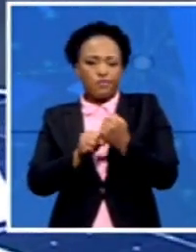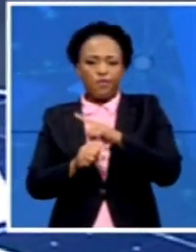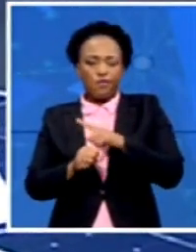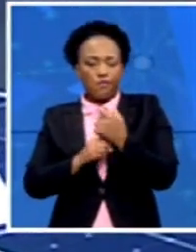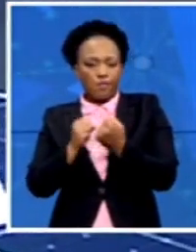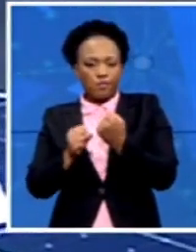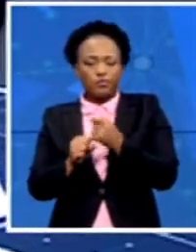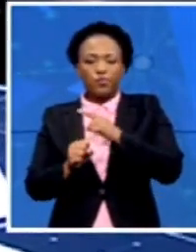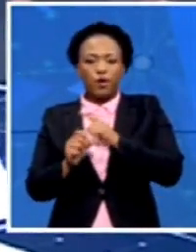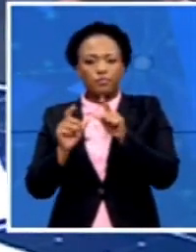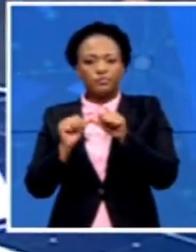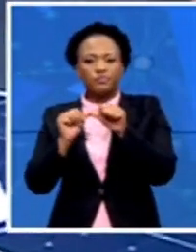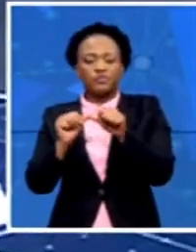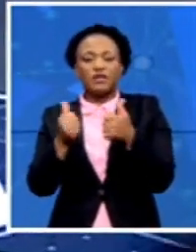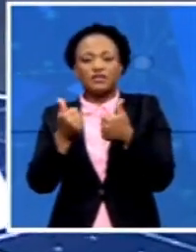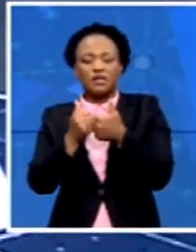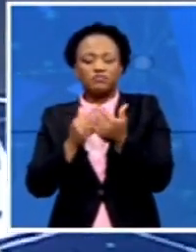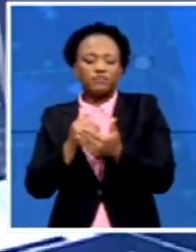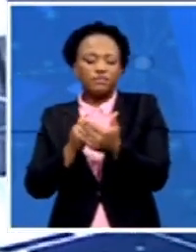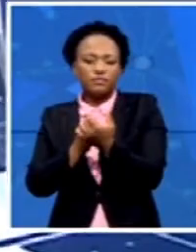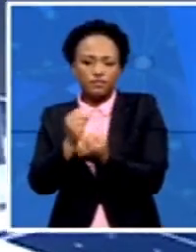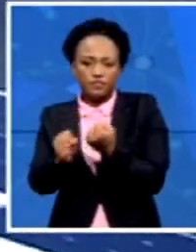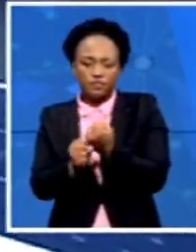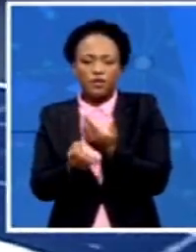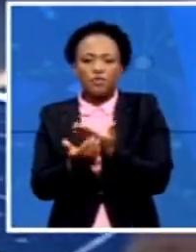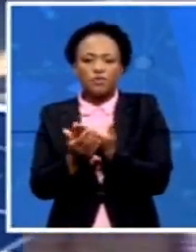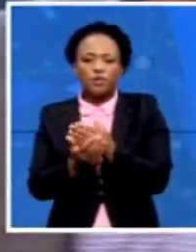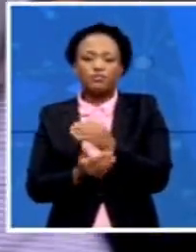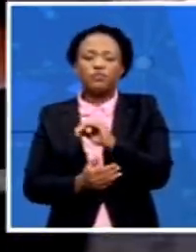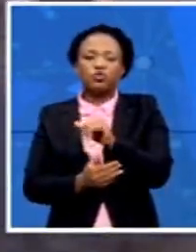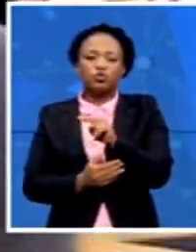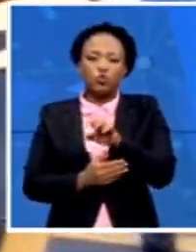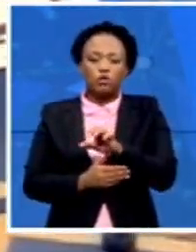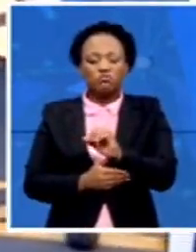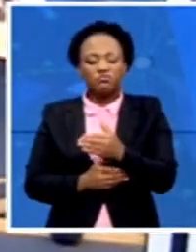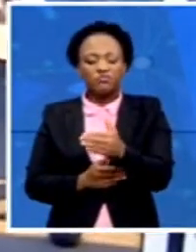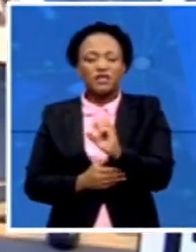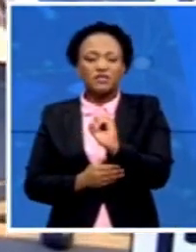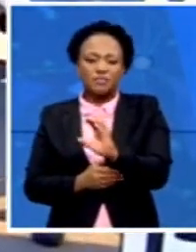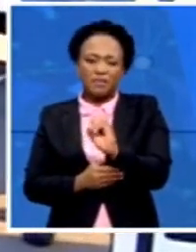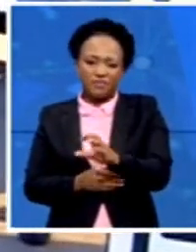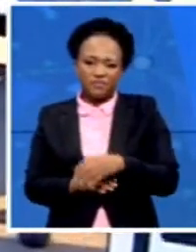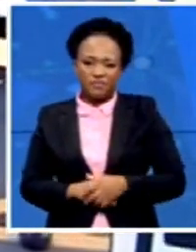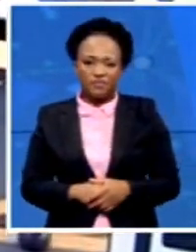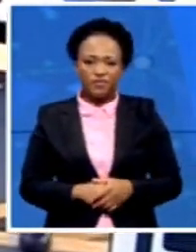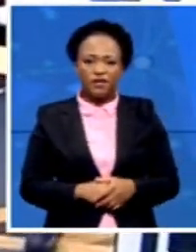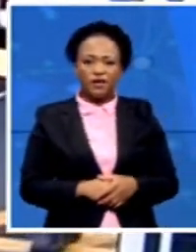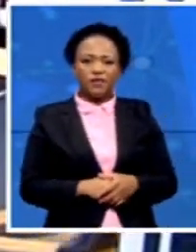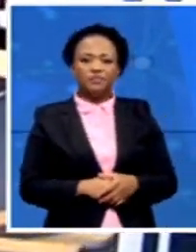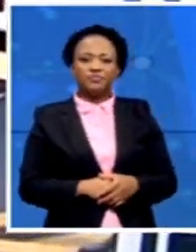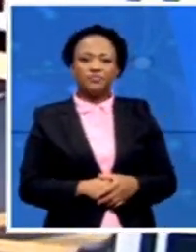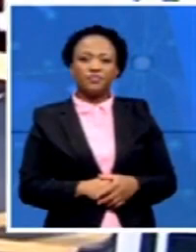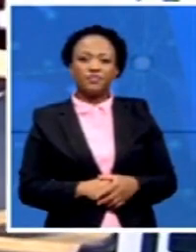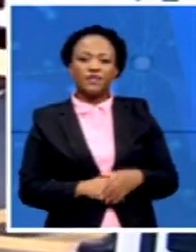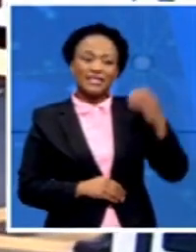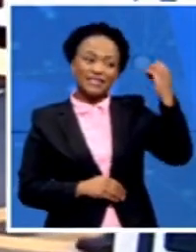later in the year, probably during September. Thank you very much. You. Well, as you heard, that's the Sun Chaser team leader, Tian Olsteisen, actually saying that come